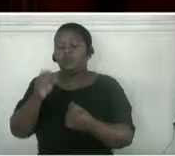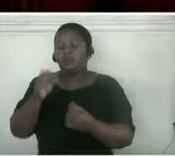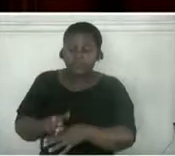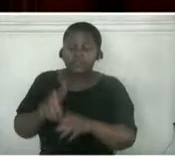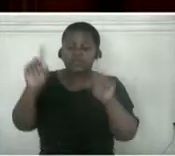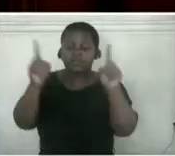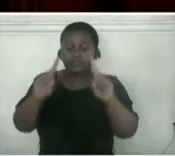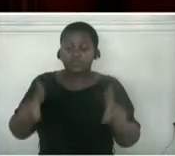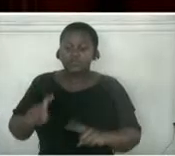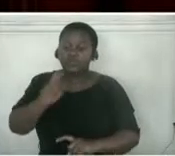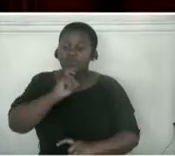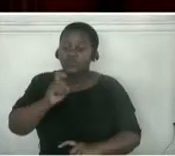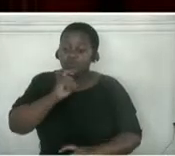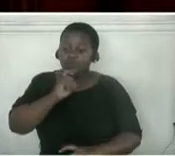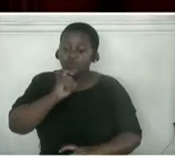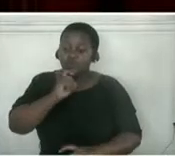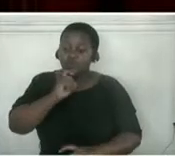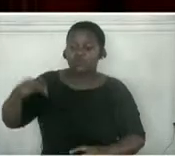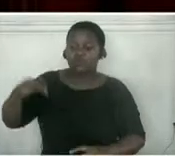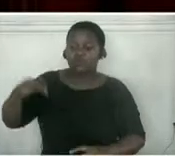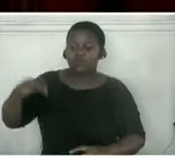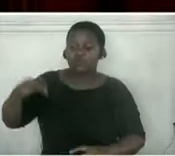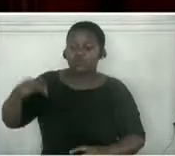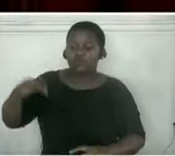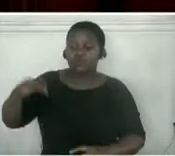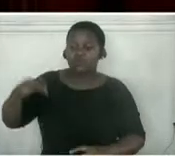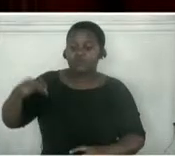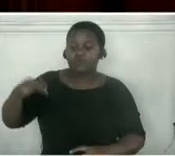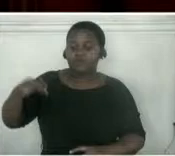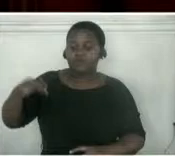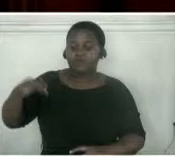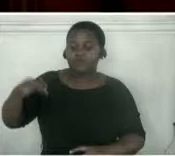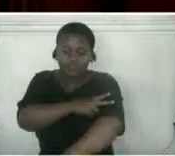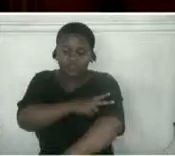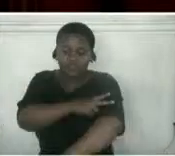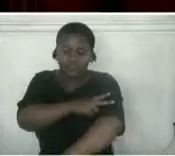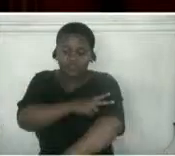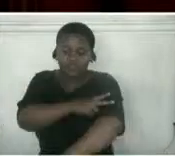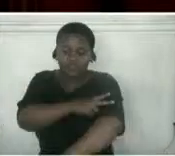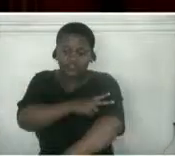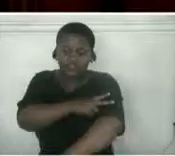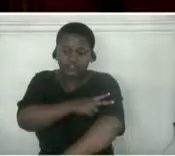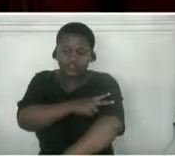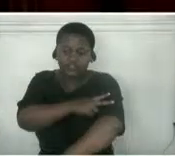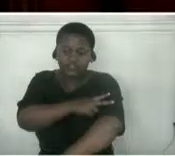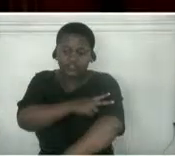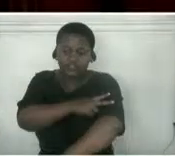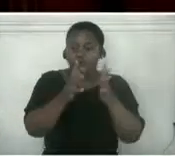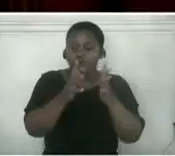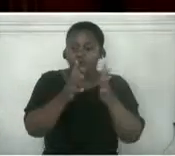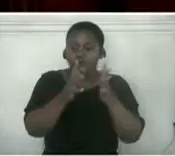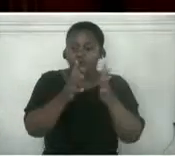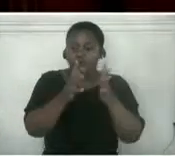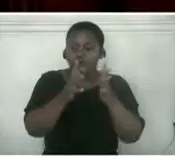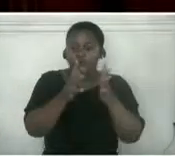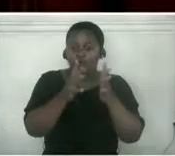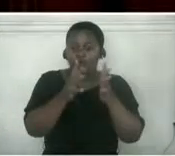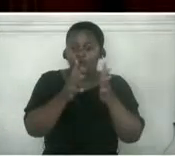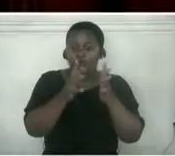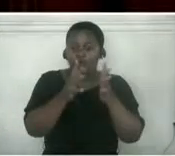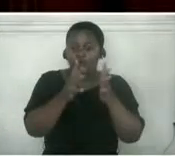use of volunteers, officials, and volunteer lawyers. We are going to